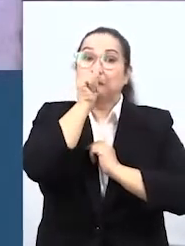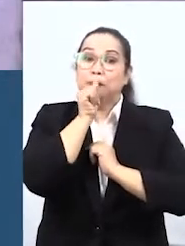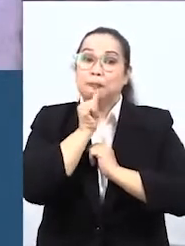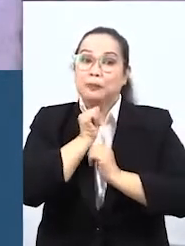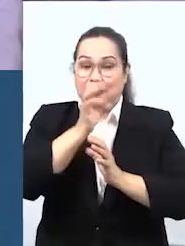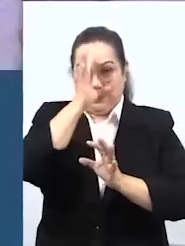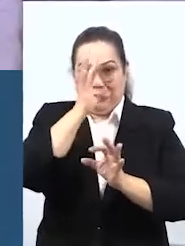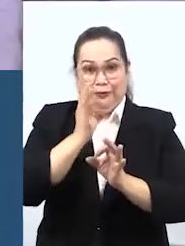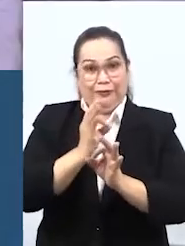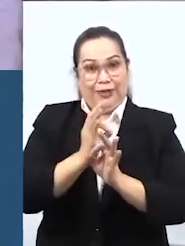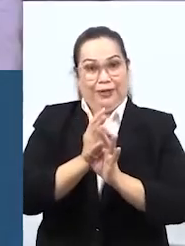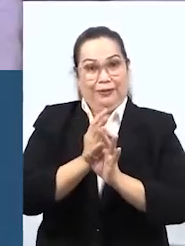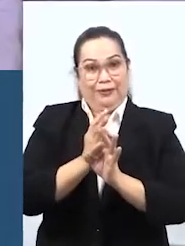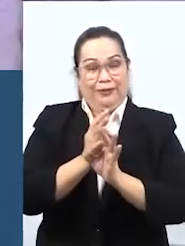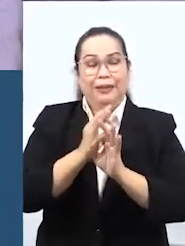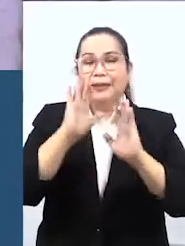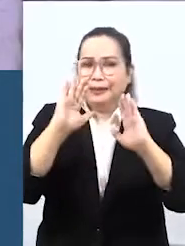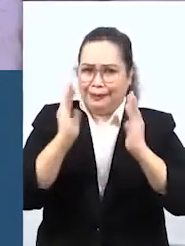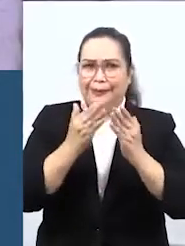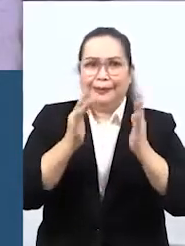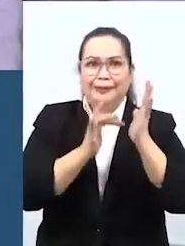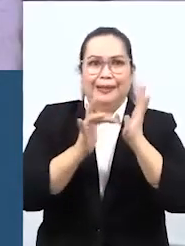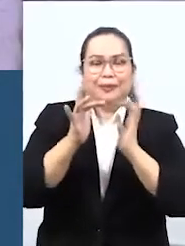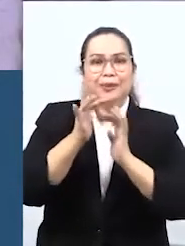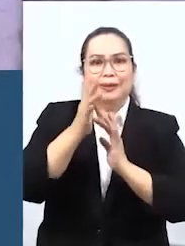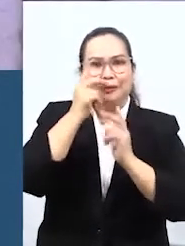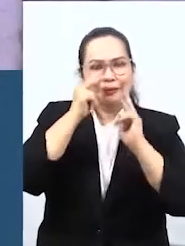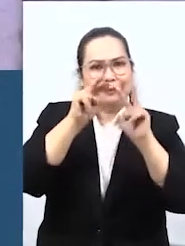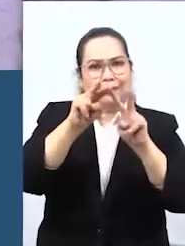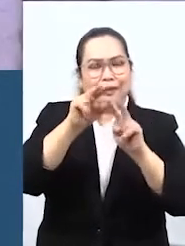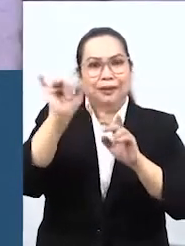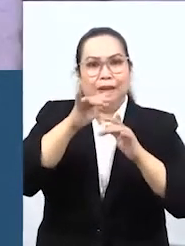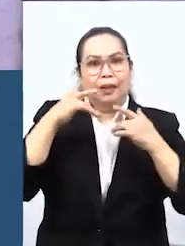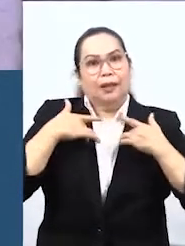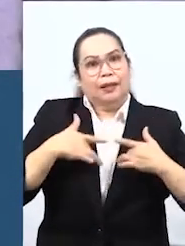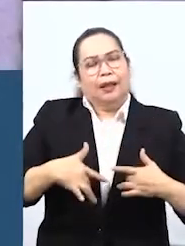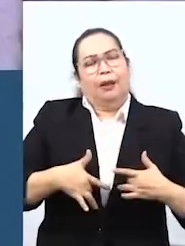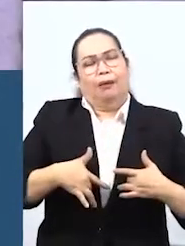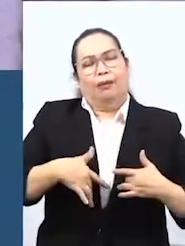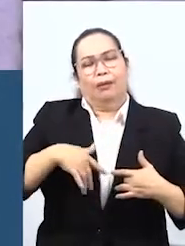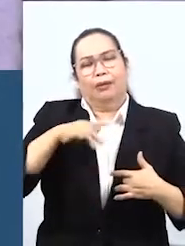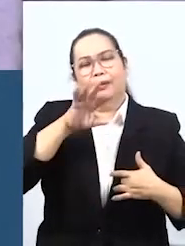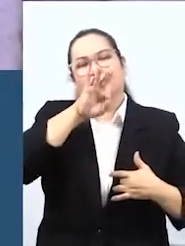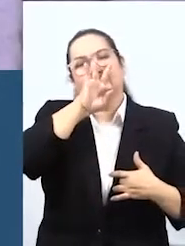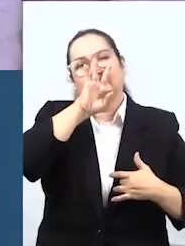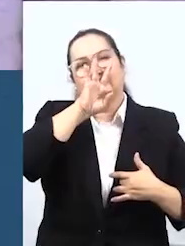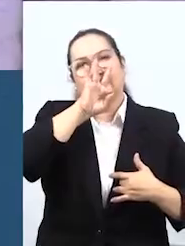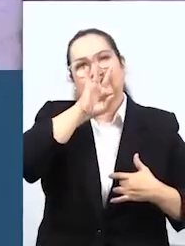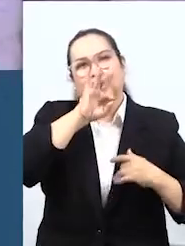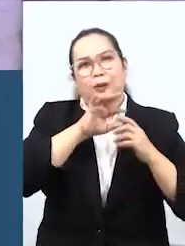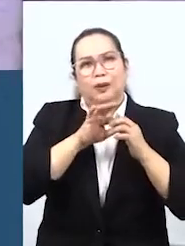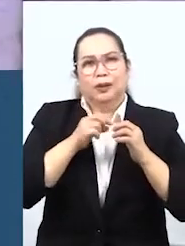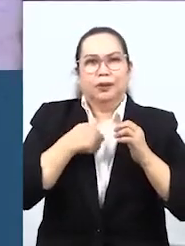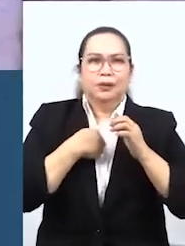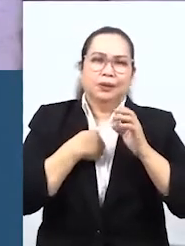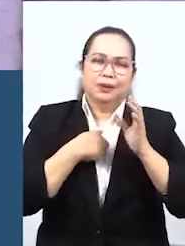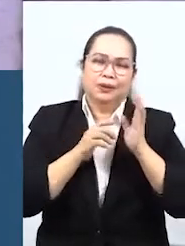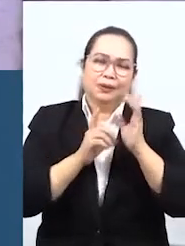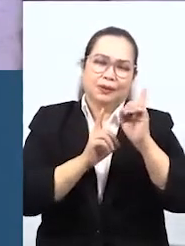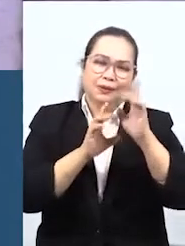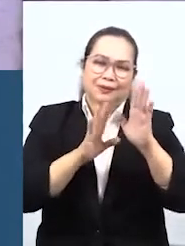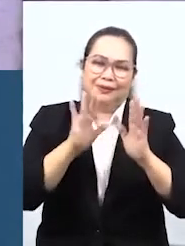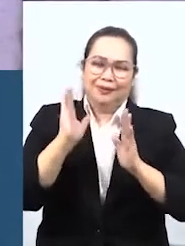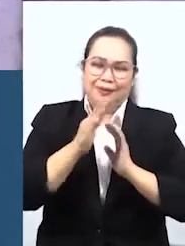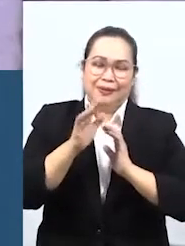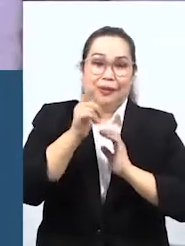Faith so it's like Jesus was addressing a discouragement that the Disciples are facing